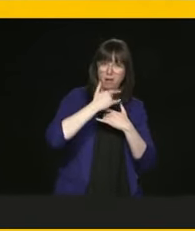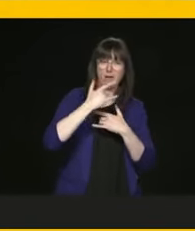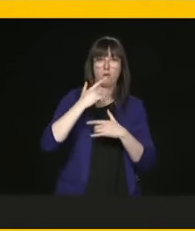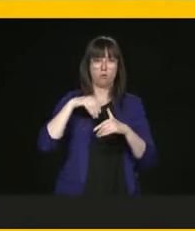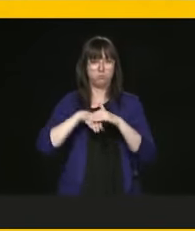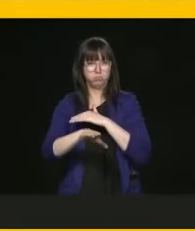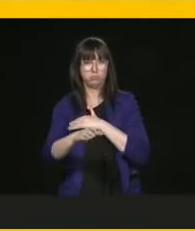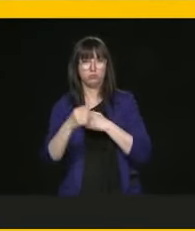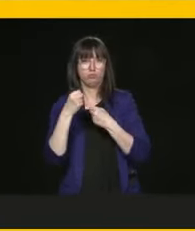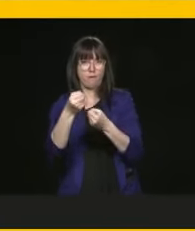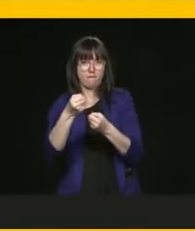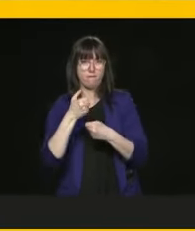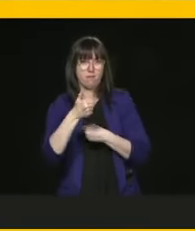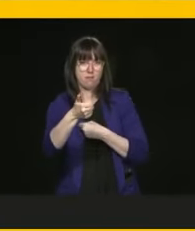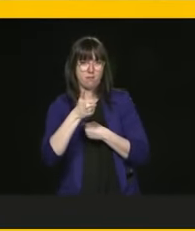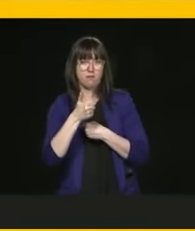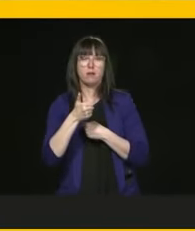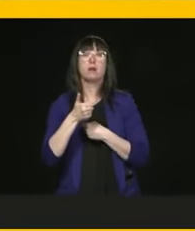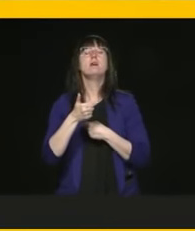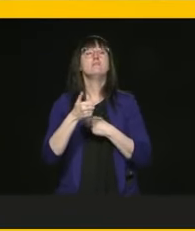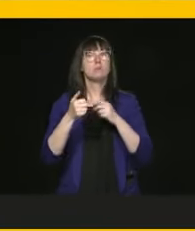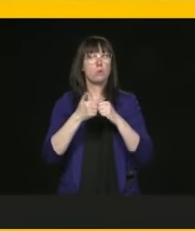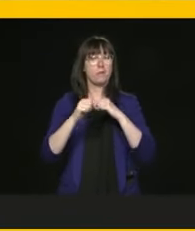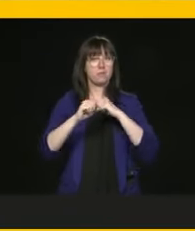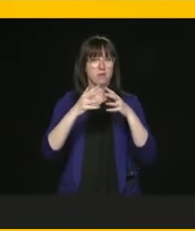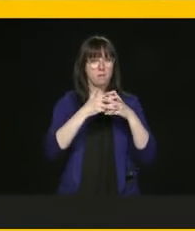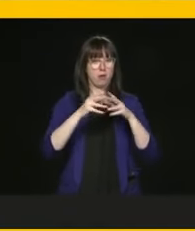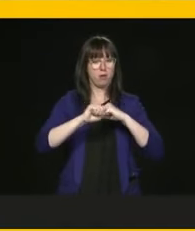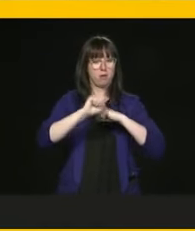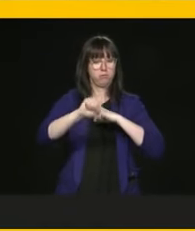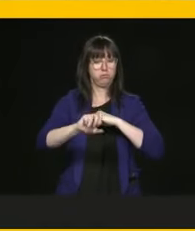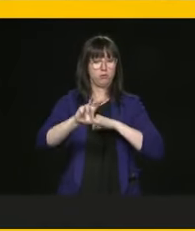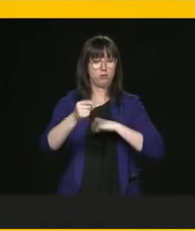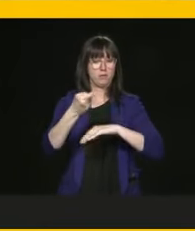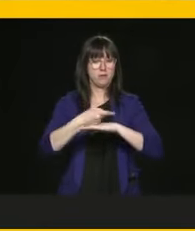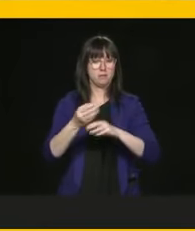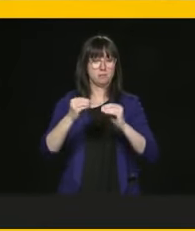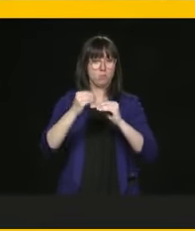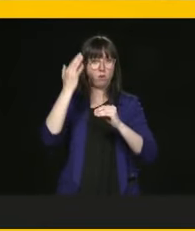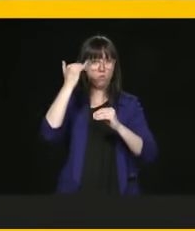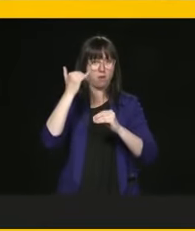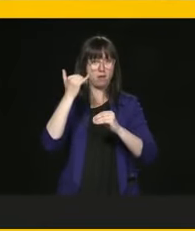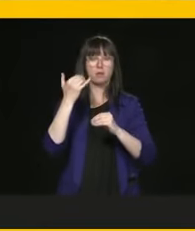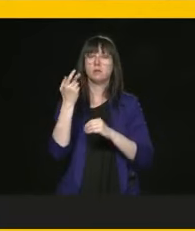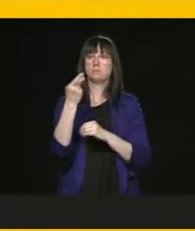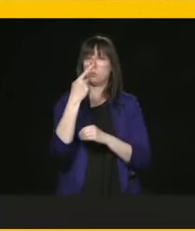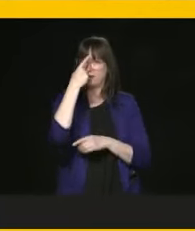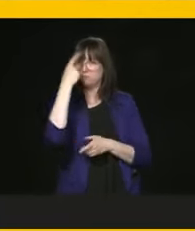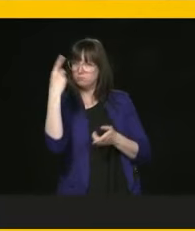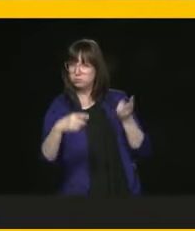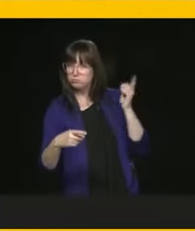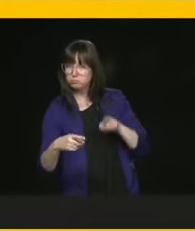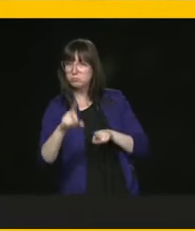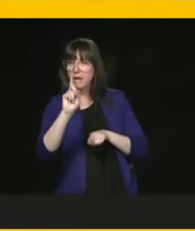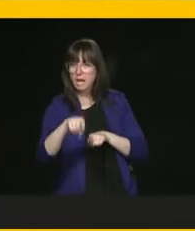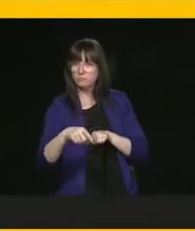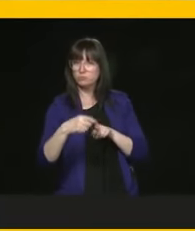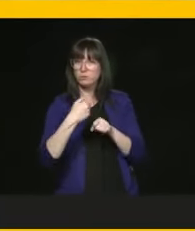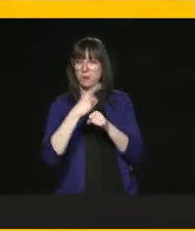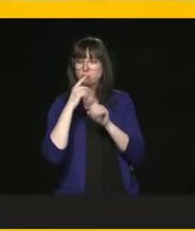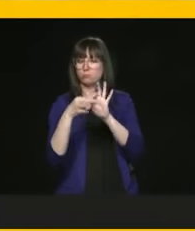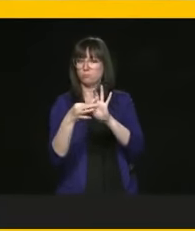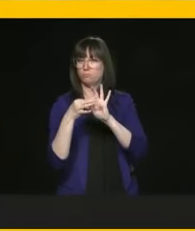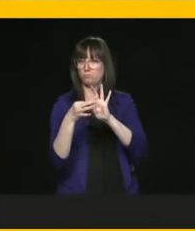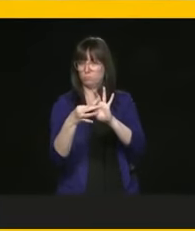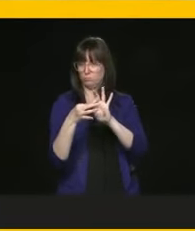we needed to ensure that this could be done in a coordinated manner that would allow us to keep our supply